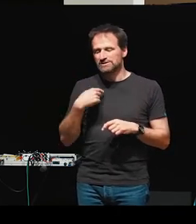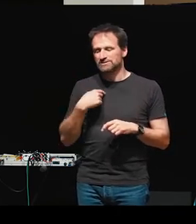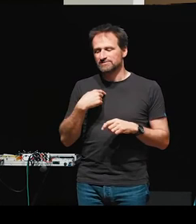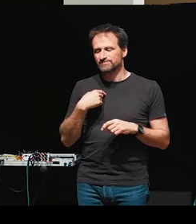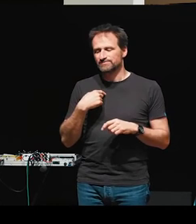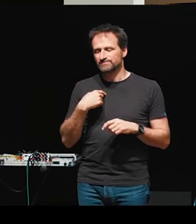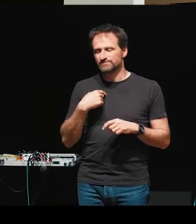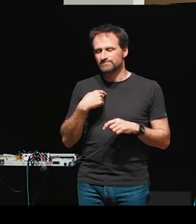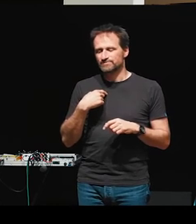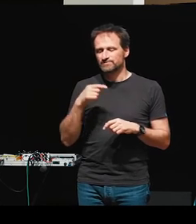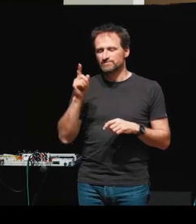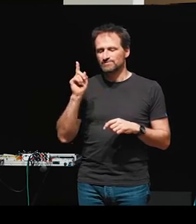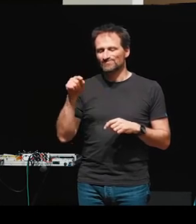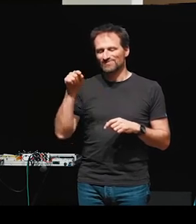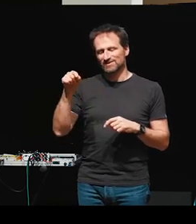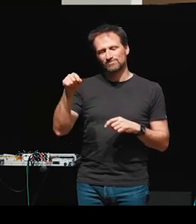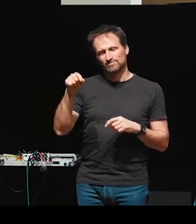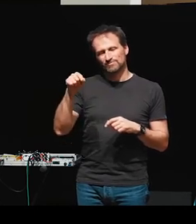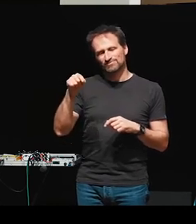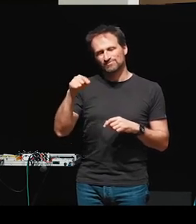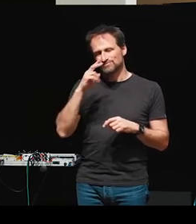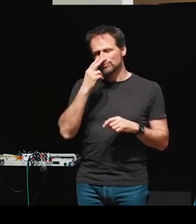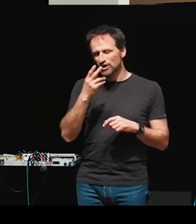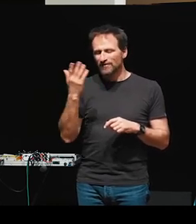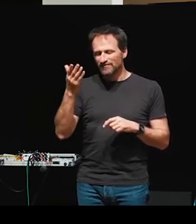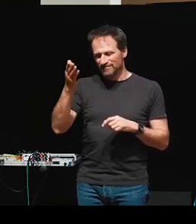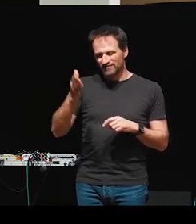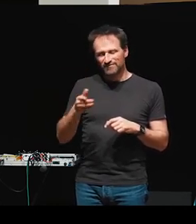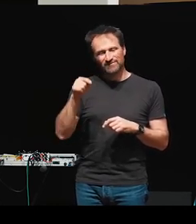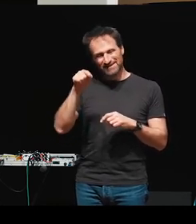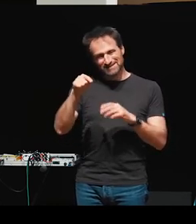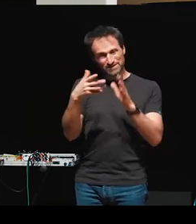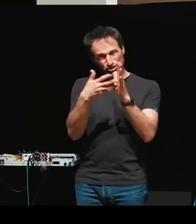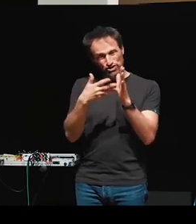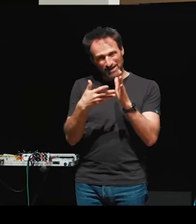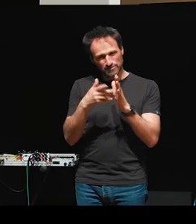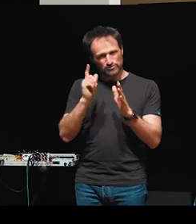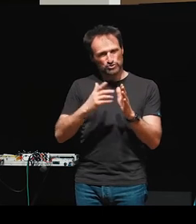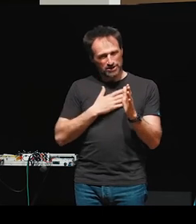to spot if I didn't have these kind of checks.